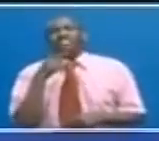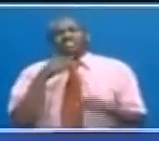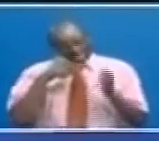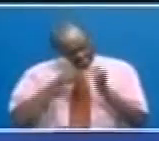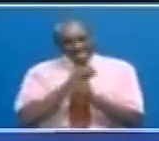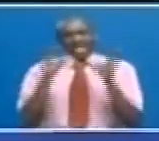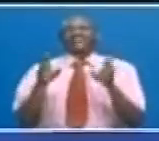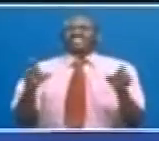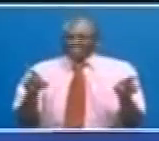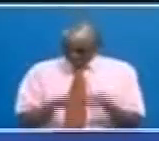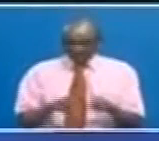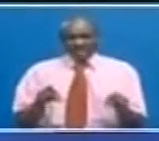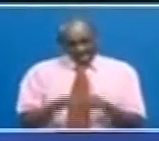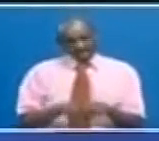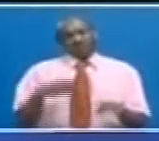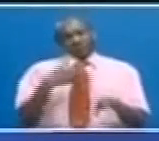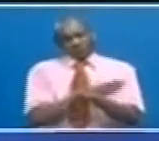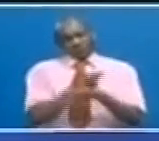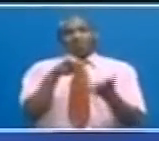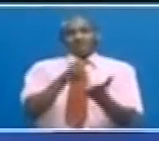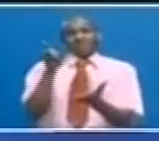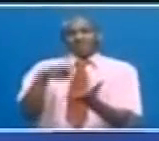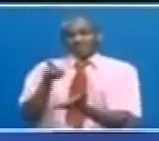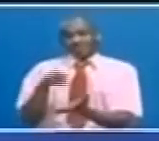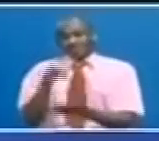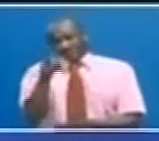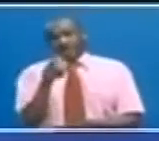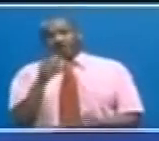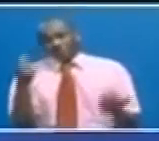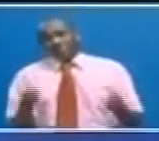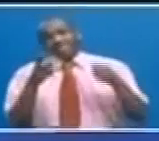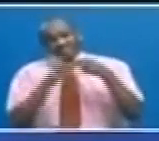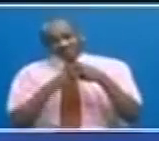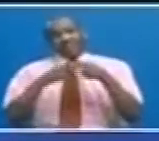identified similar fraudulent payments worth